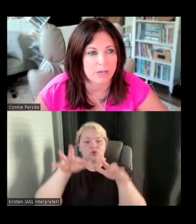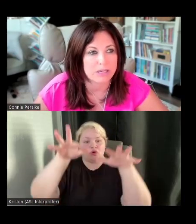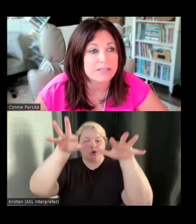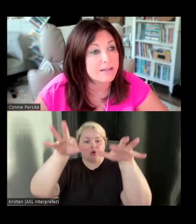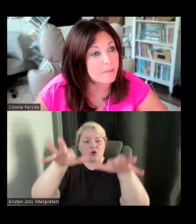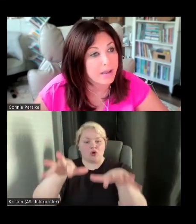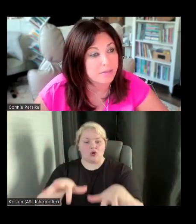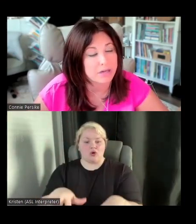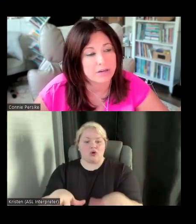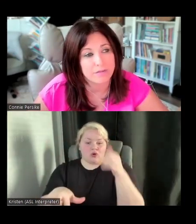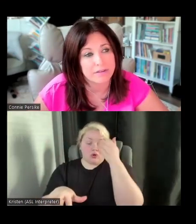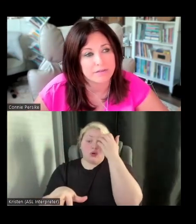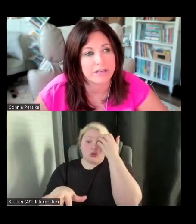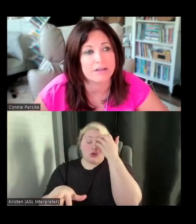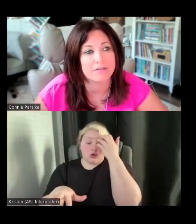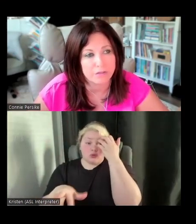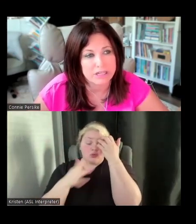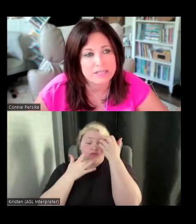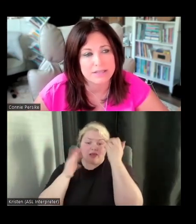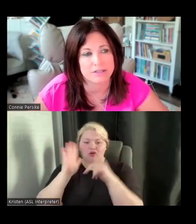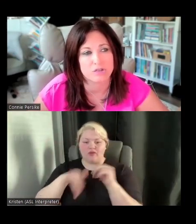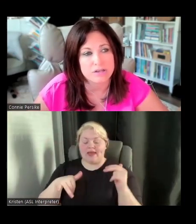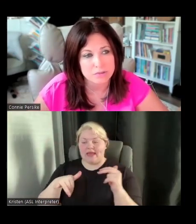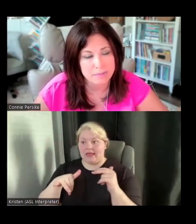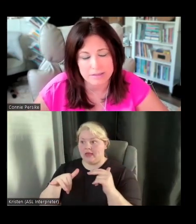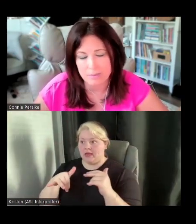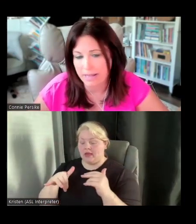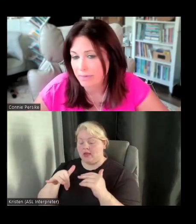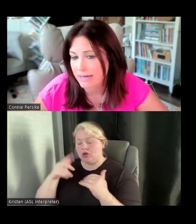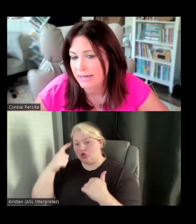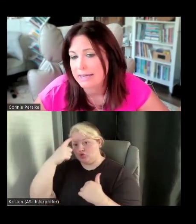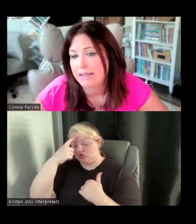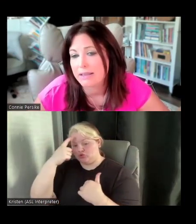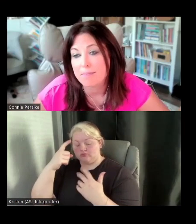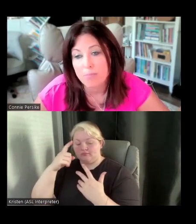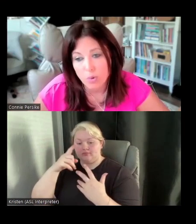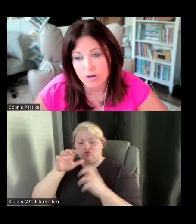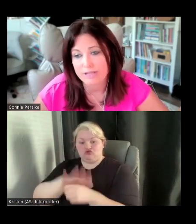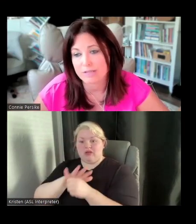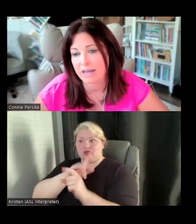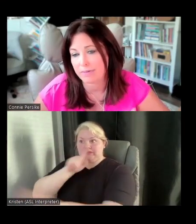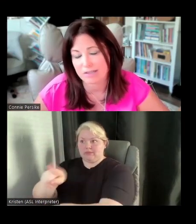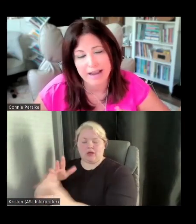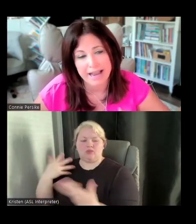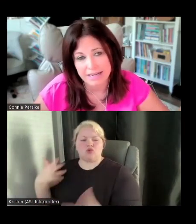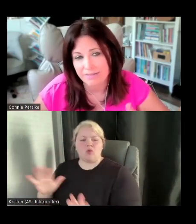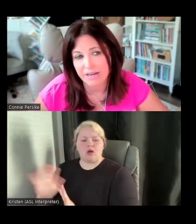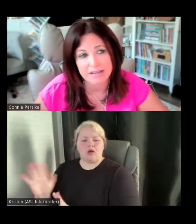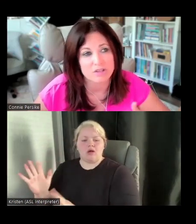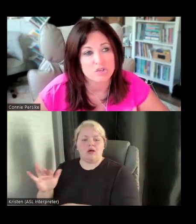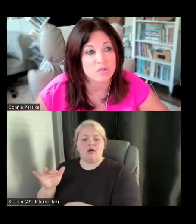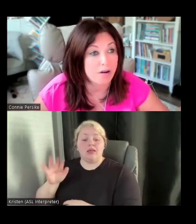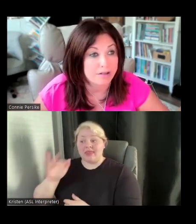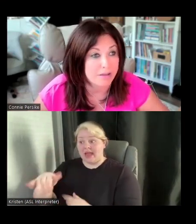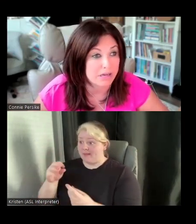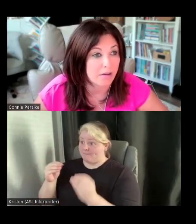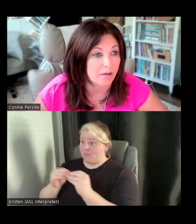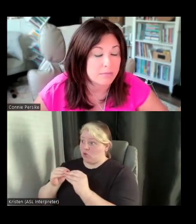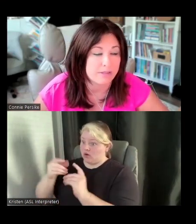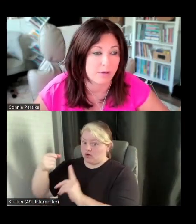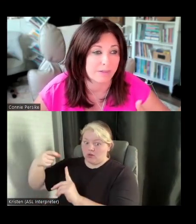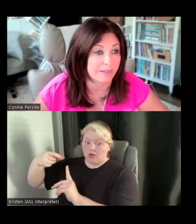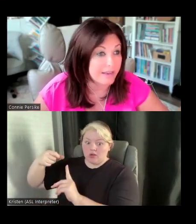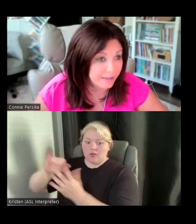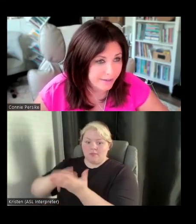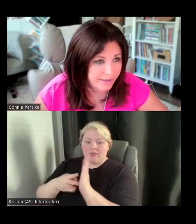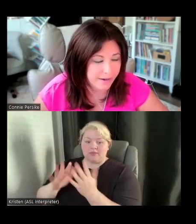students' brains than the pathway to fight, flight, and freeze, the stress response pathway. The more these pathways are activated, the stronger they become